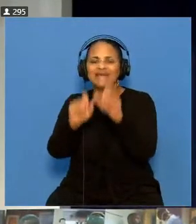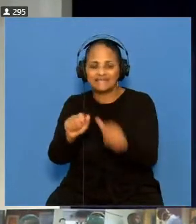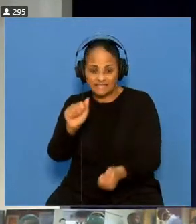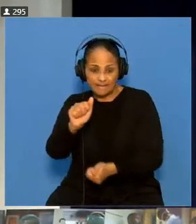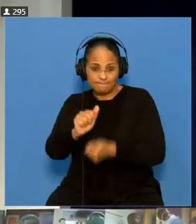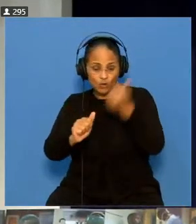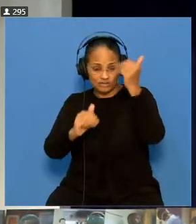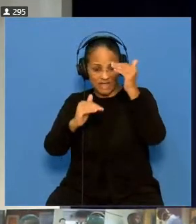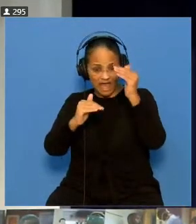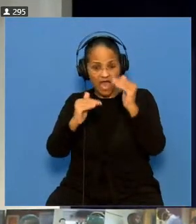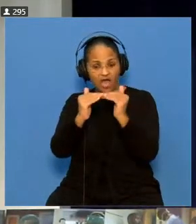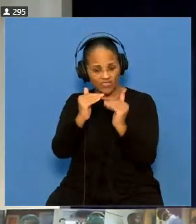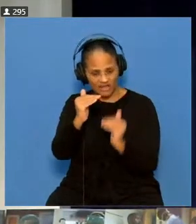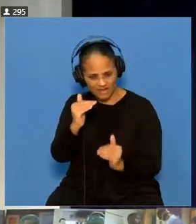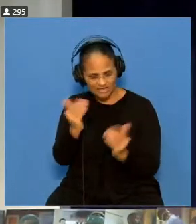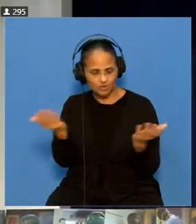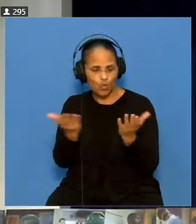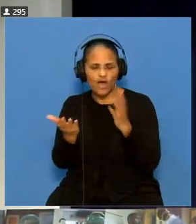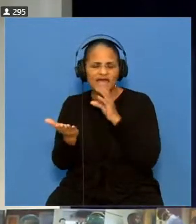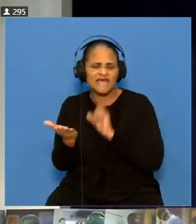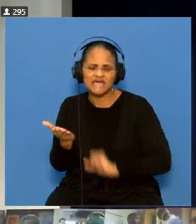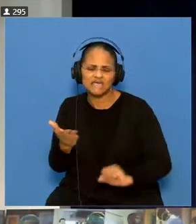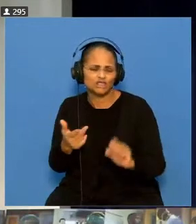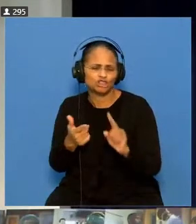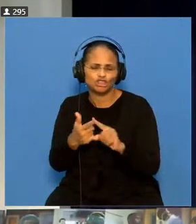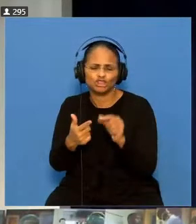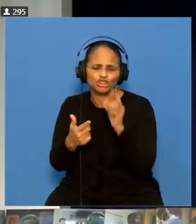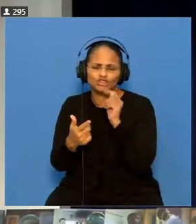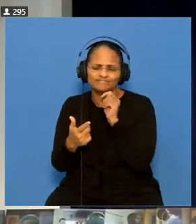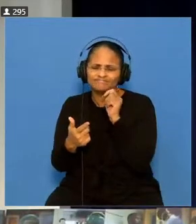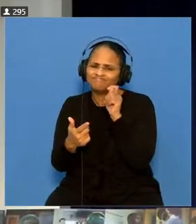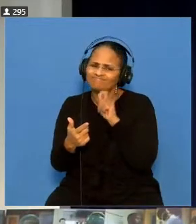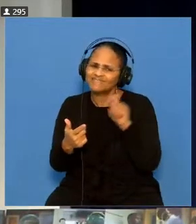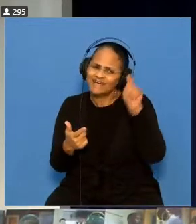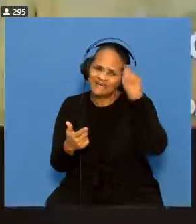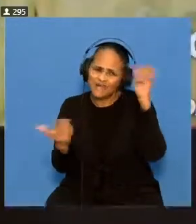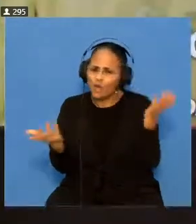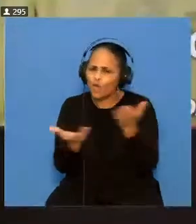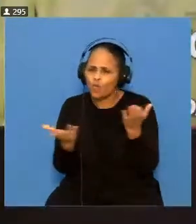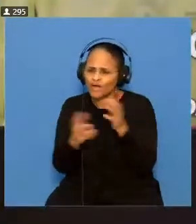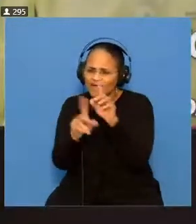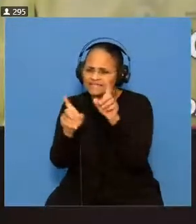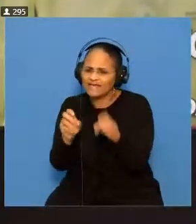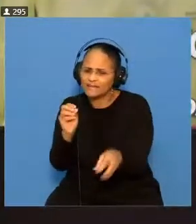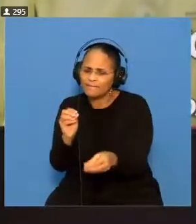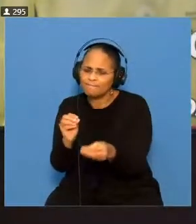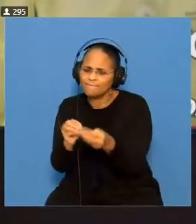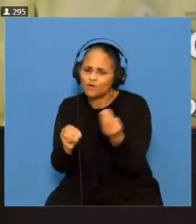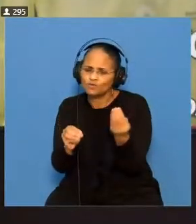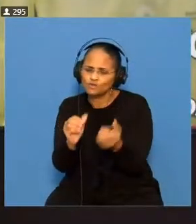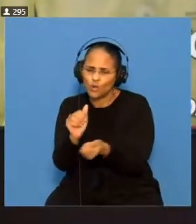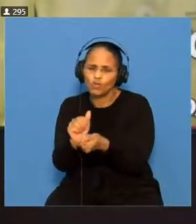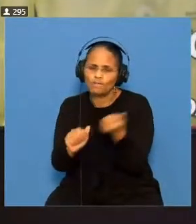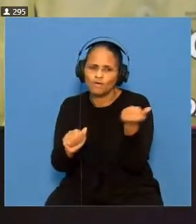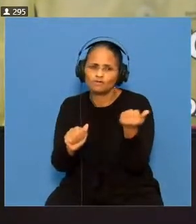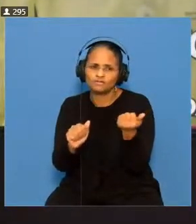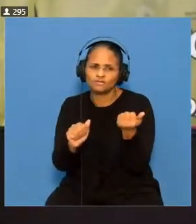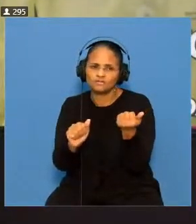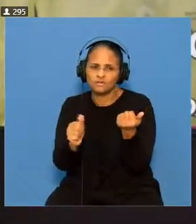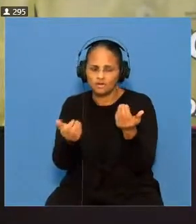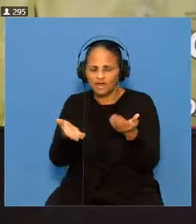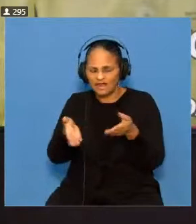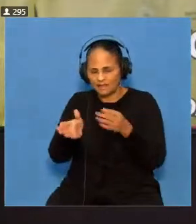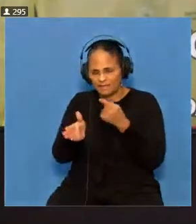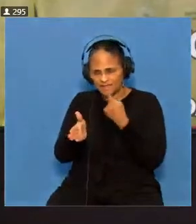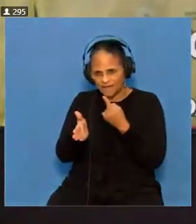what age group and what gender, registers to get tested the most on the island? We've conducted, let me tell